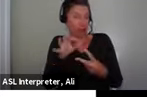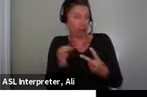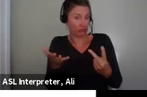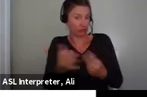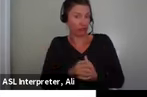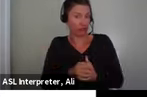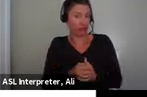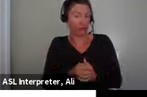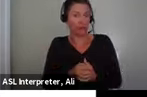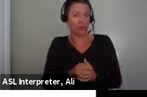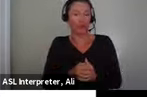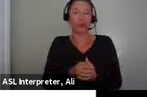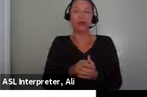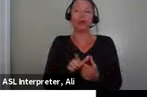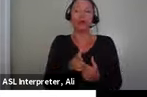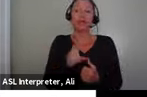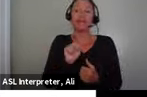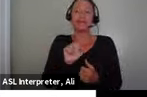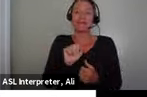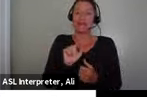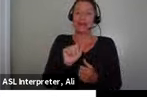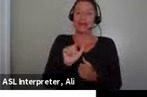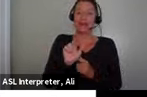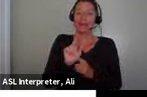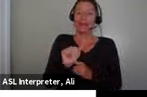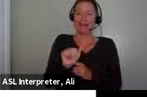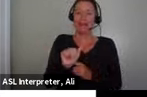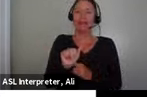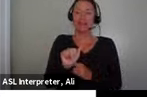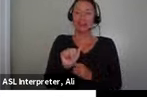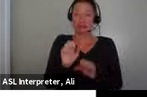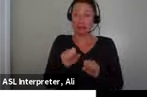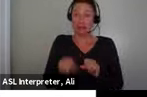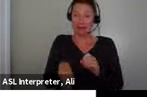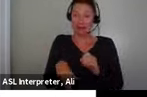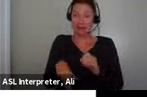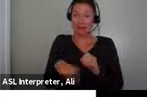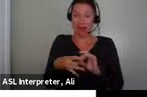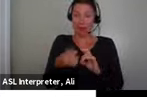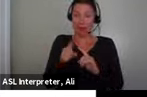I will direct that question to Natalina Bernardi of BKF Engineers.